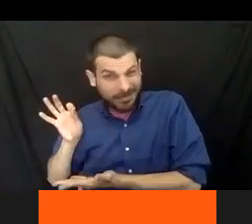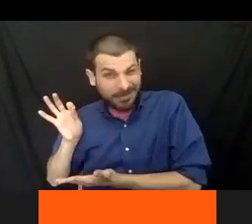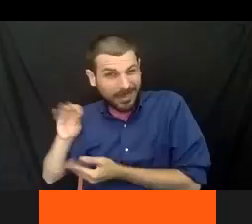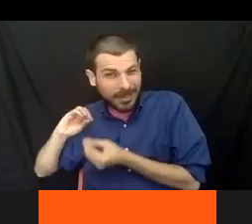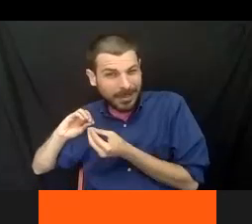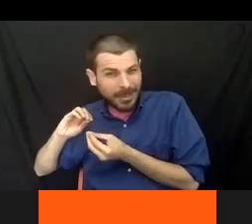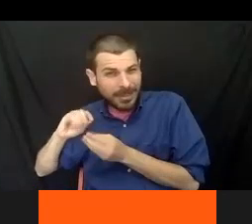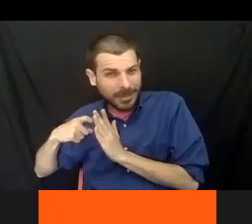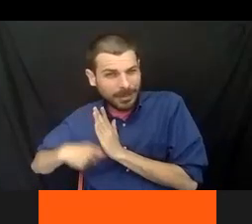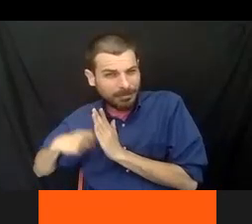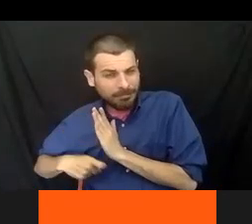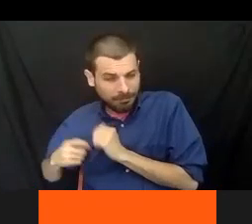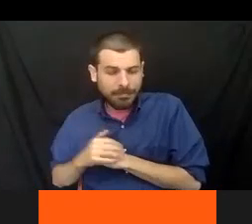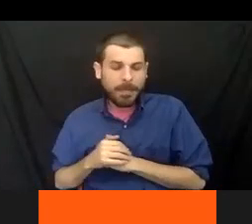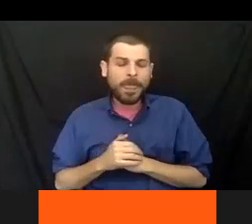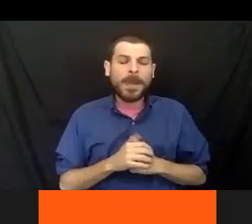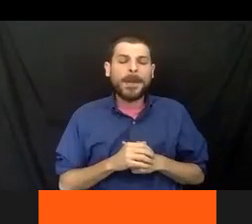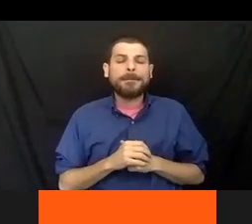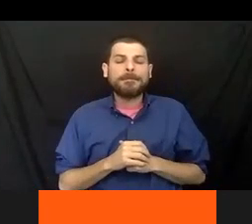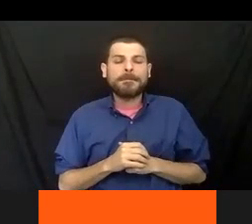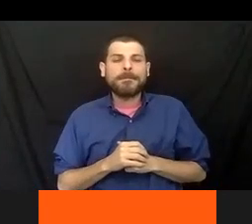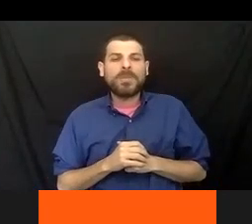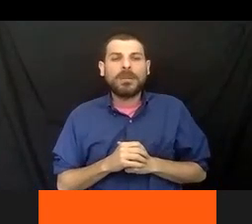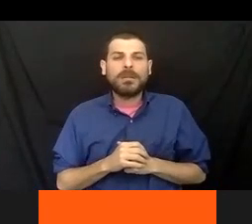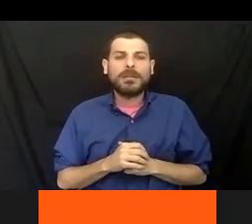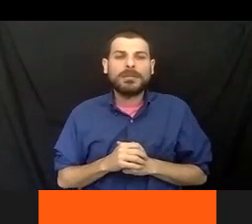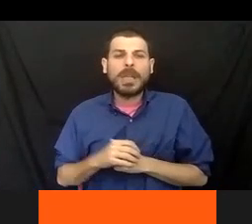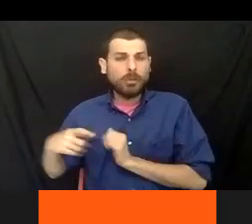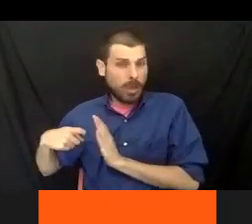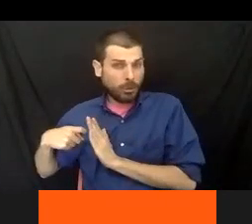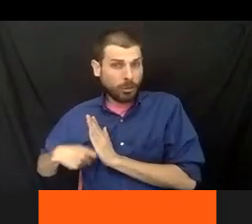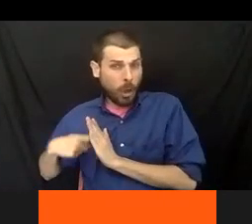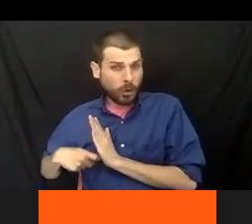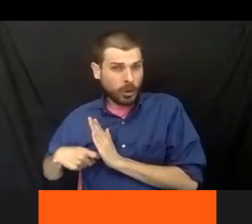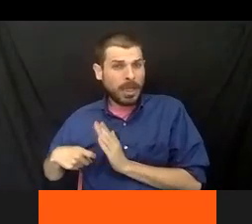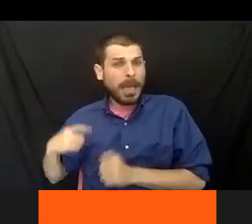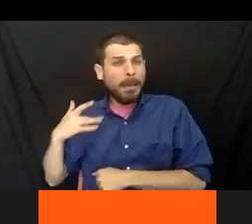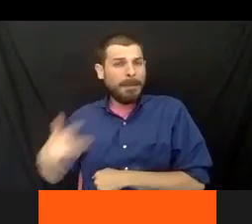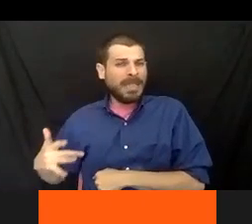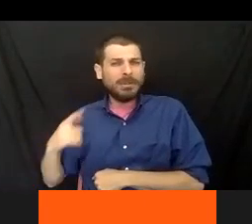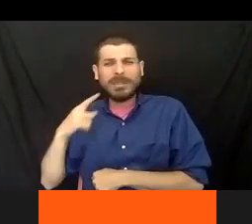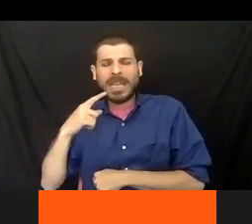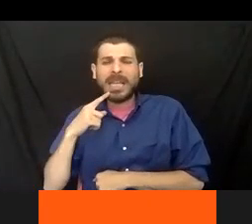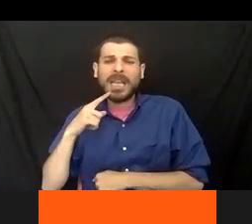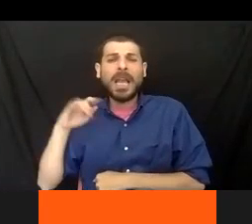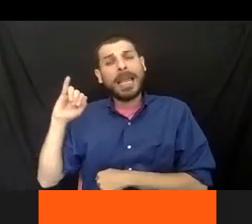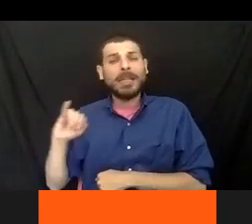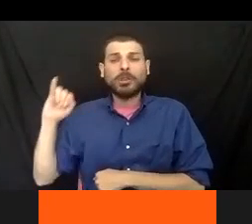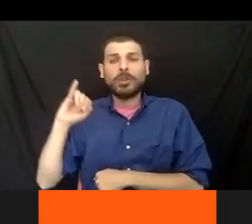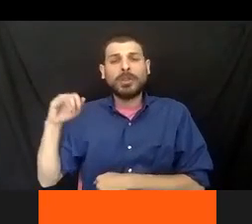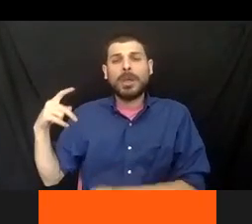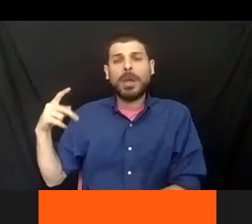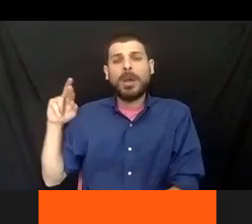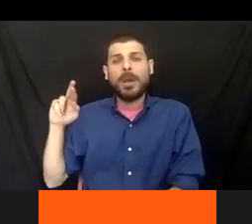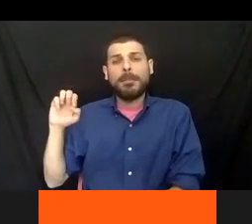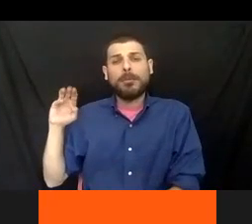loan. And FHA mortgages normally will show a charge for a mortgage insurance premium of FHA, or sometimes